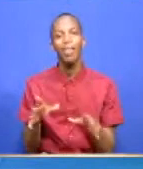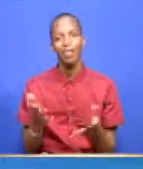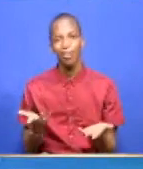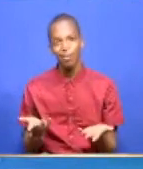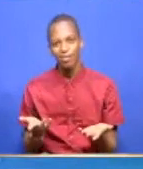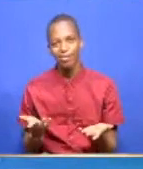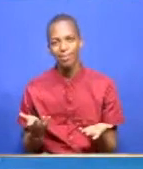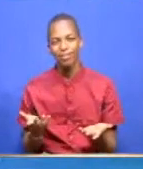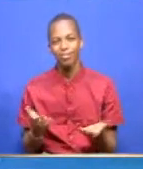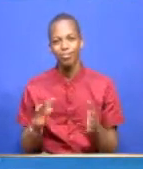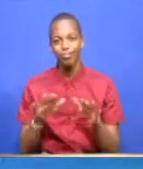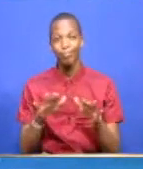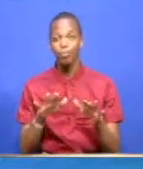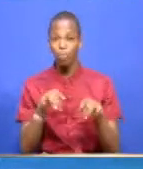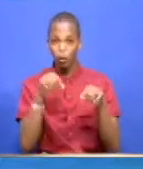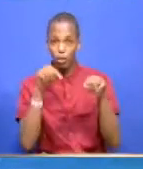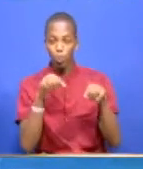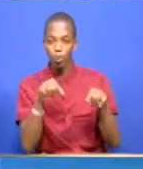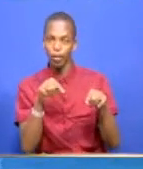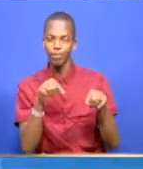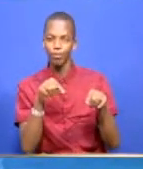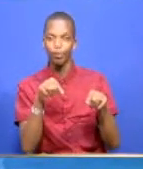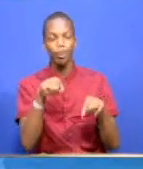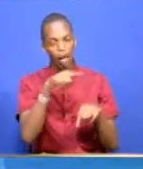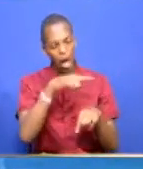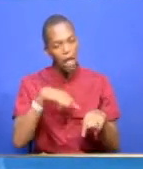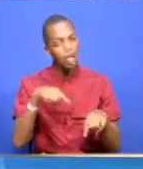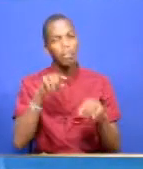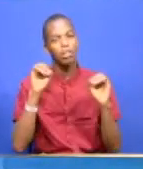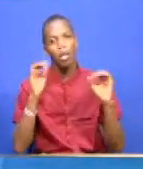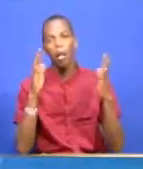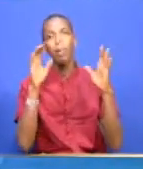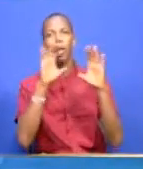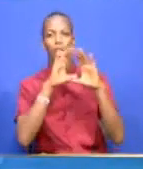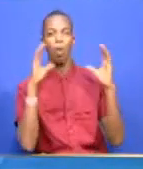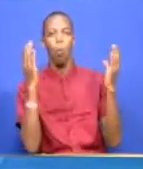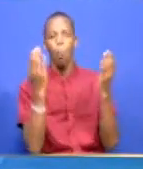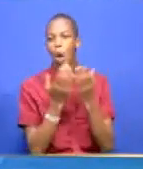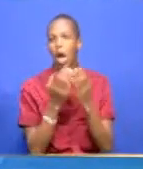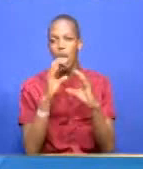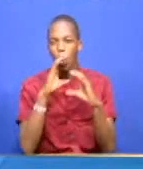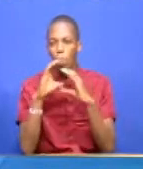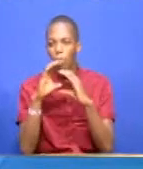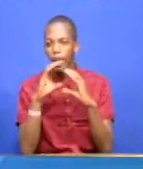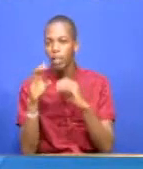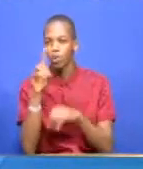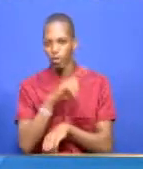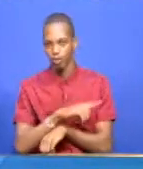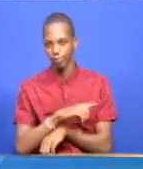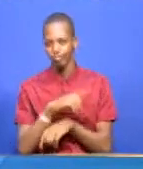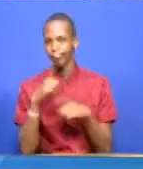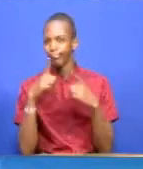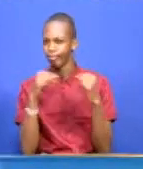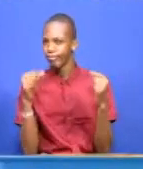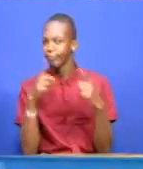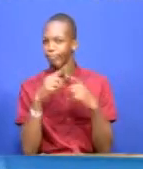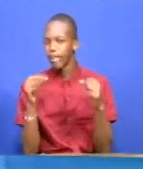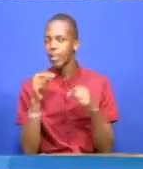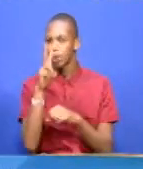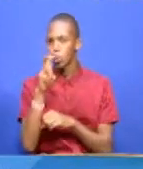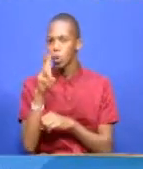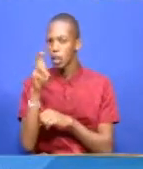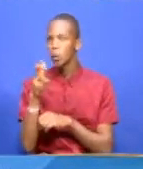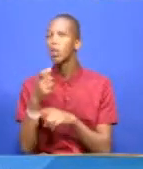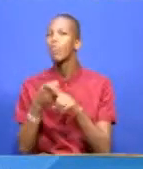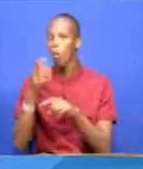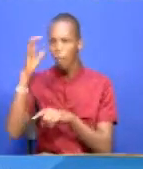Today, we also celebrate World Communications Day, The message for the year 2020 from Pope Francis is based on the